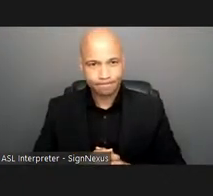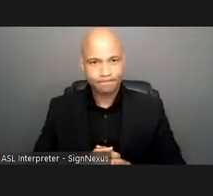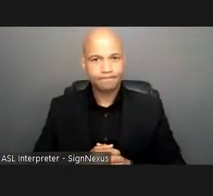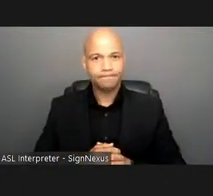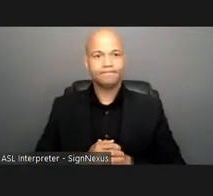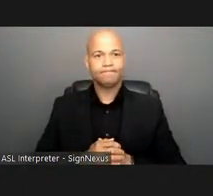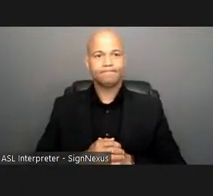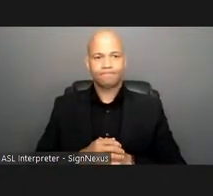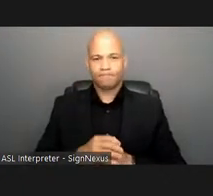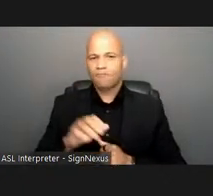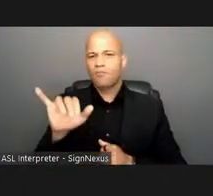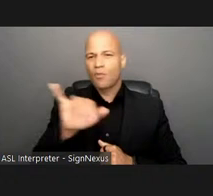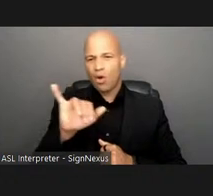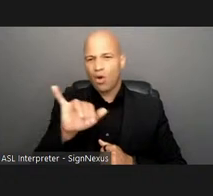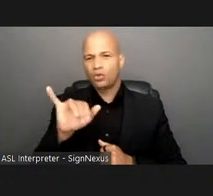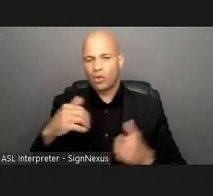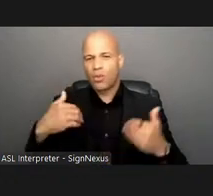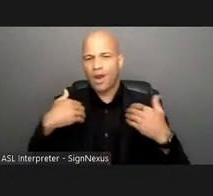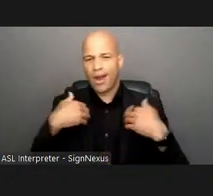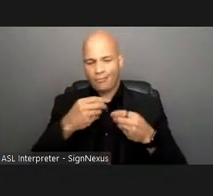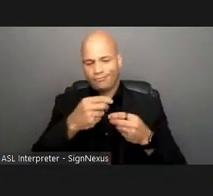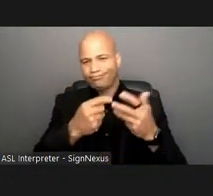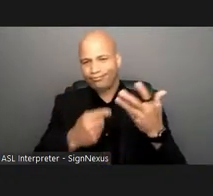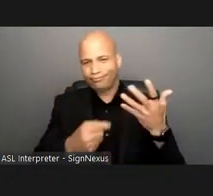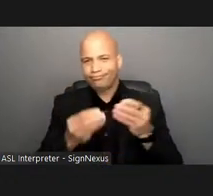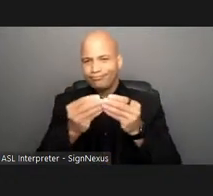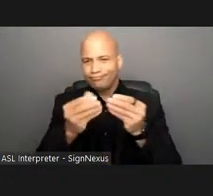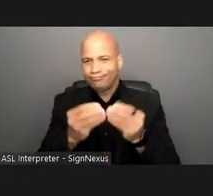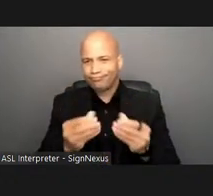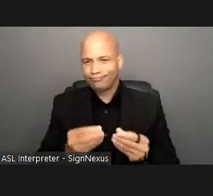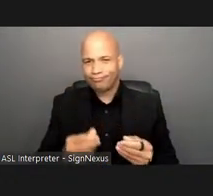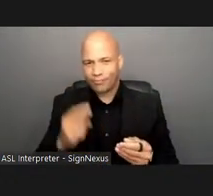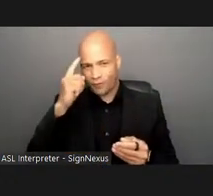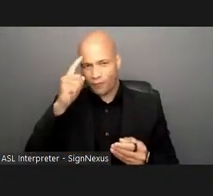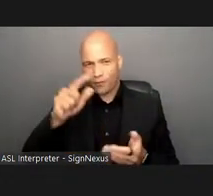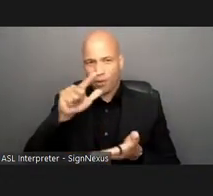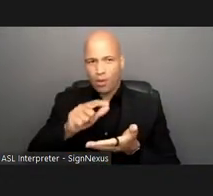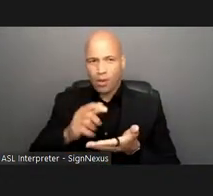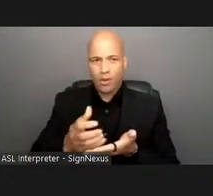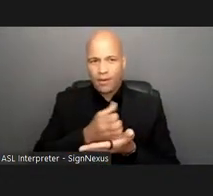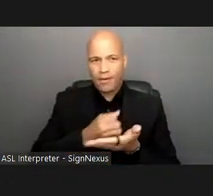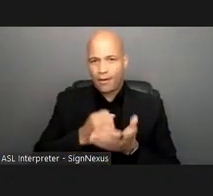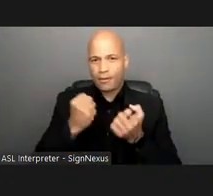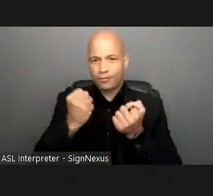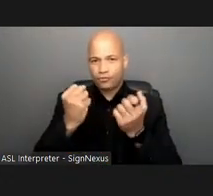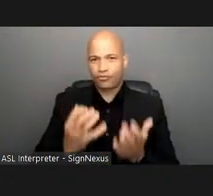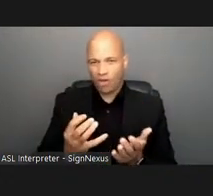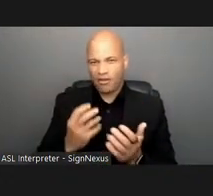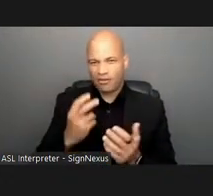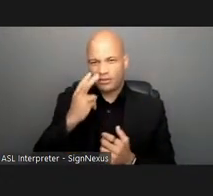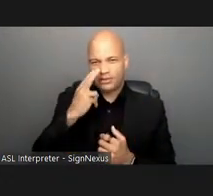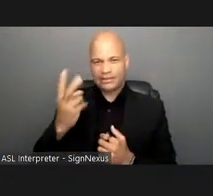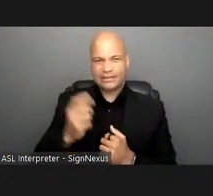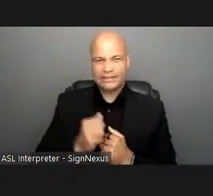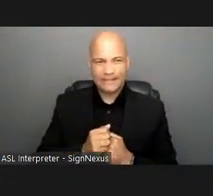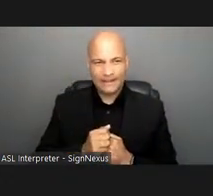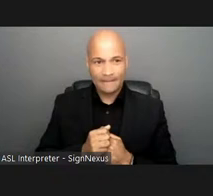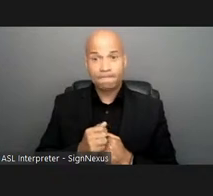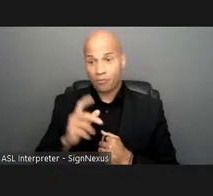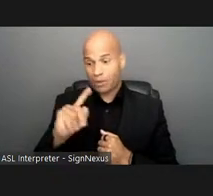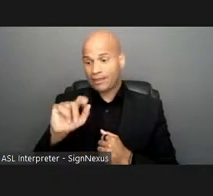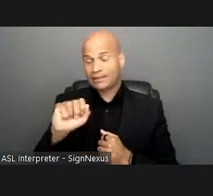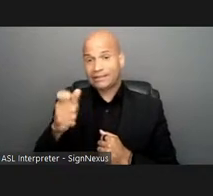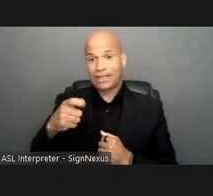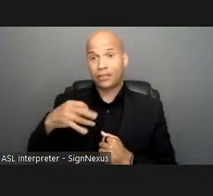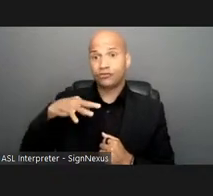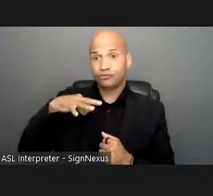we have a number of mitigation for low-income drivers which you can see here on the left there will be a tax credit for Central business district